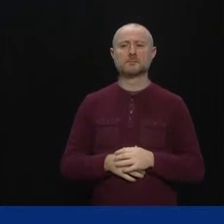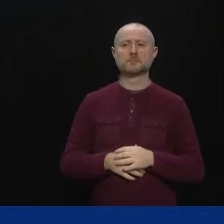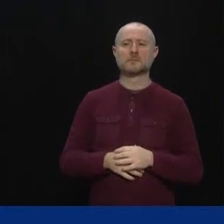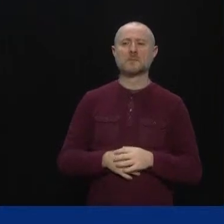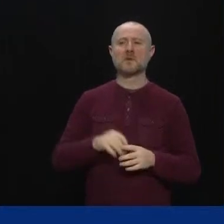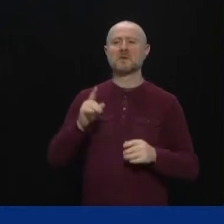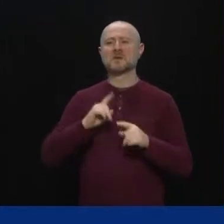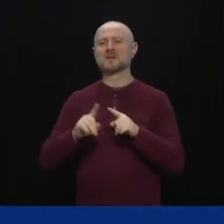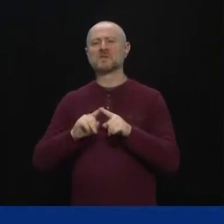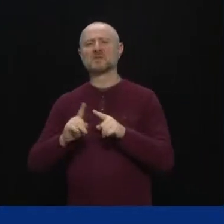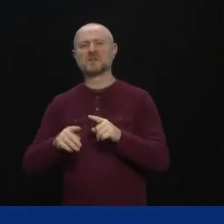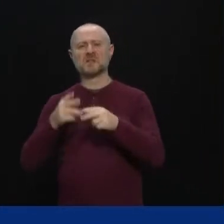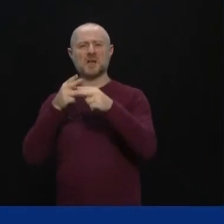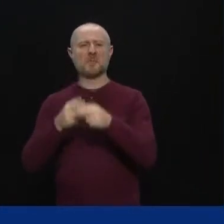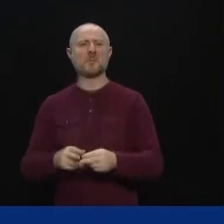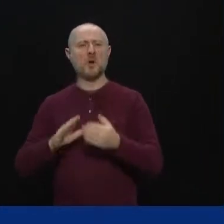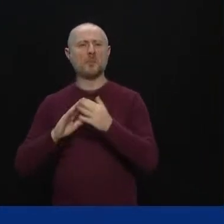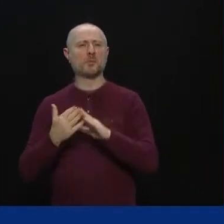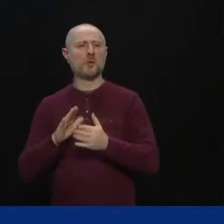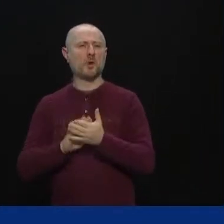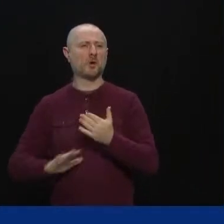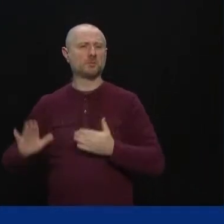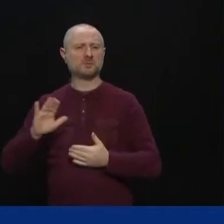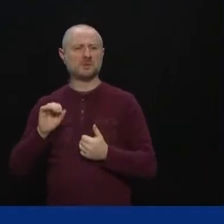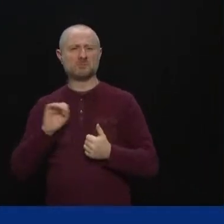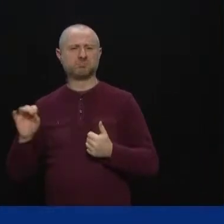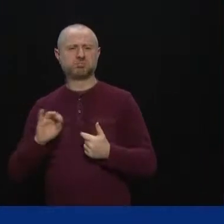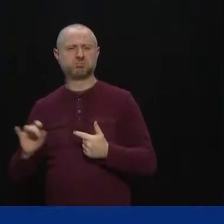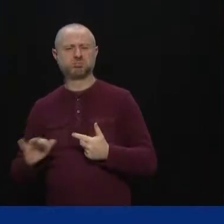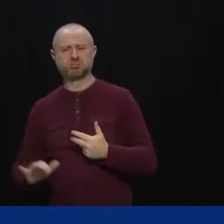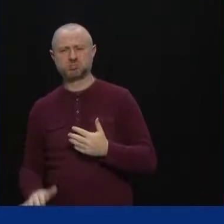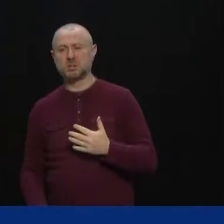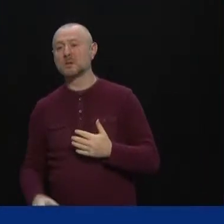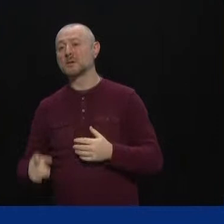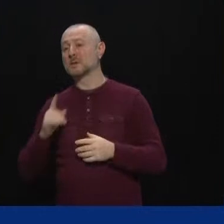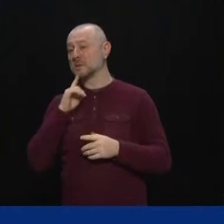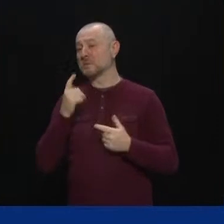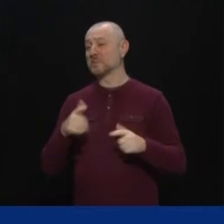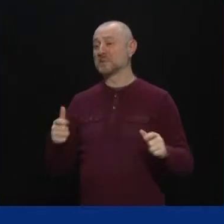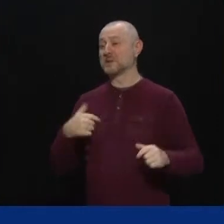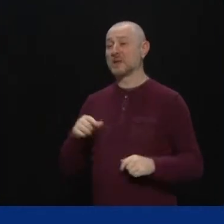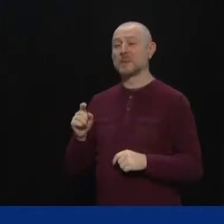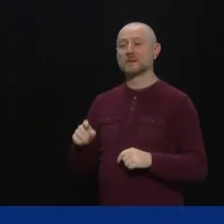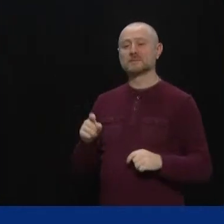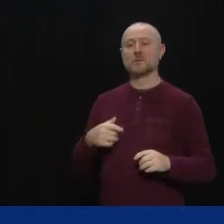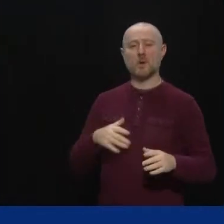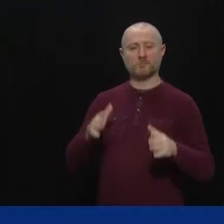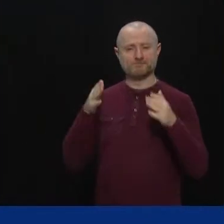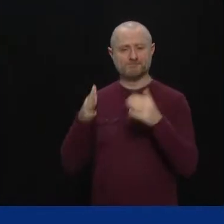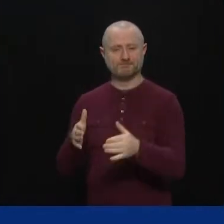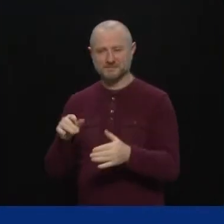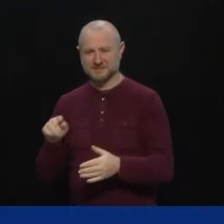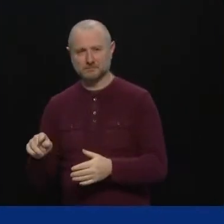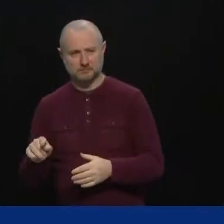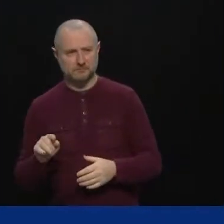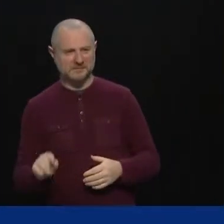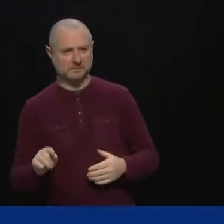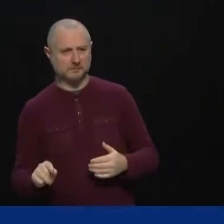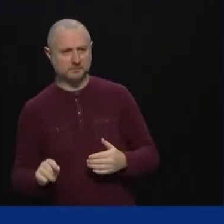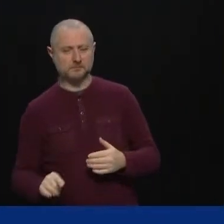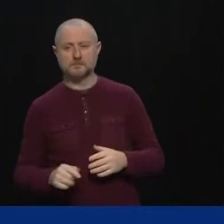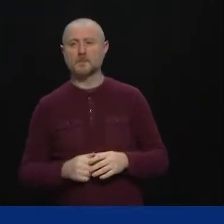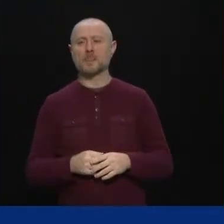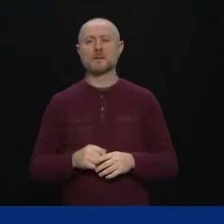Lakes. Again, looking at where we have the highest need as well. And so that's what we're constantly doing at our, many times